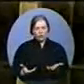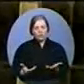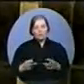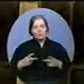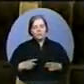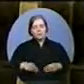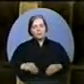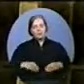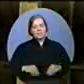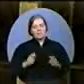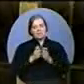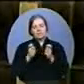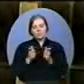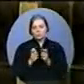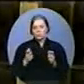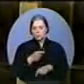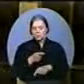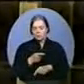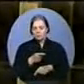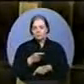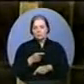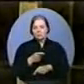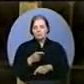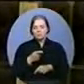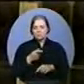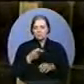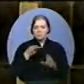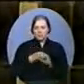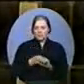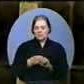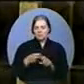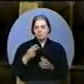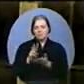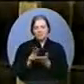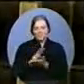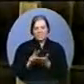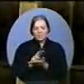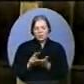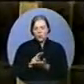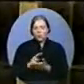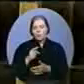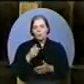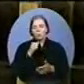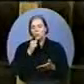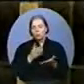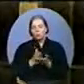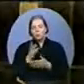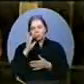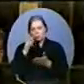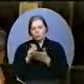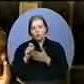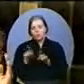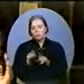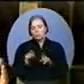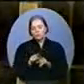for commercial gain with the endorsement of a crown minister. ought to be a law. So it's not just a question of copyright, it's a question of ethics. my question is,